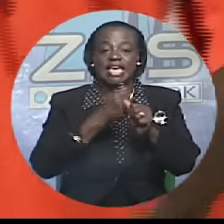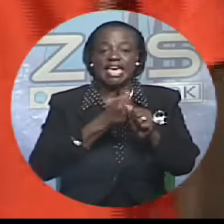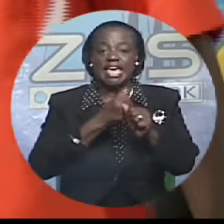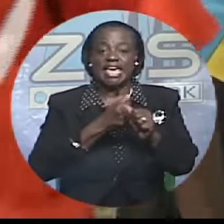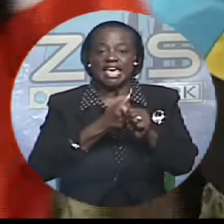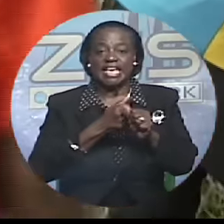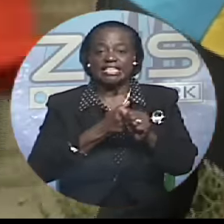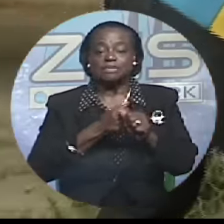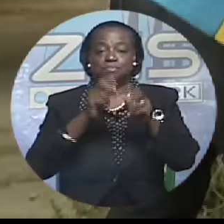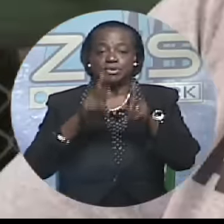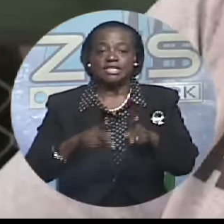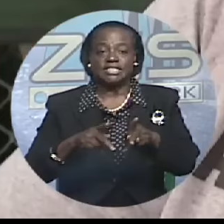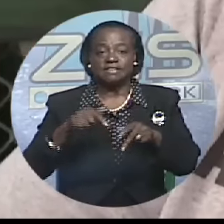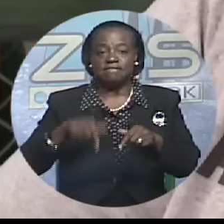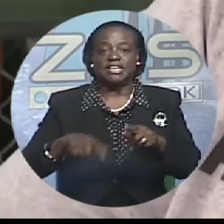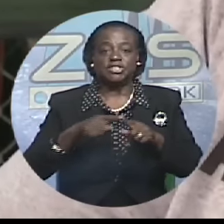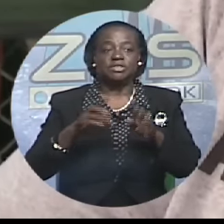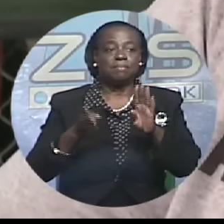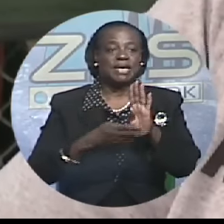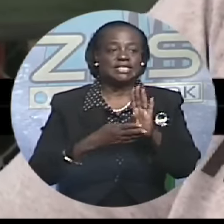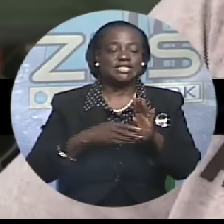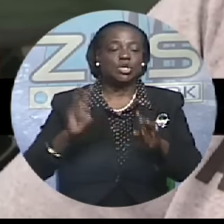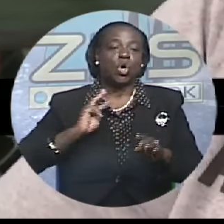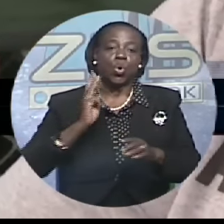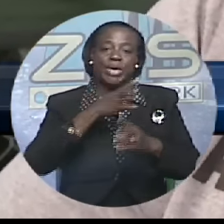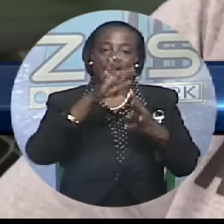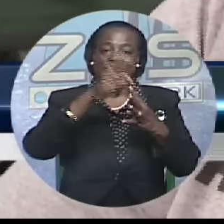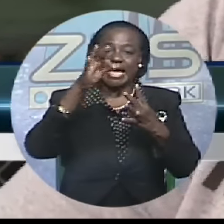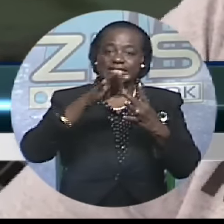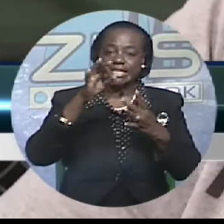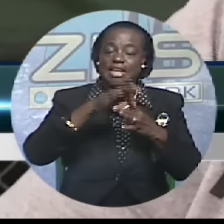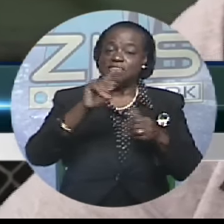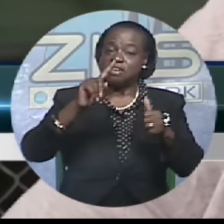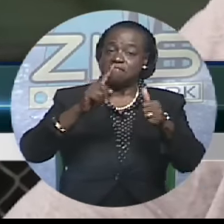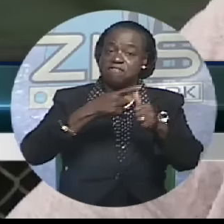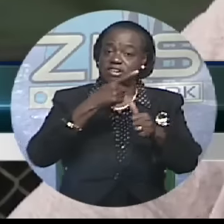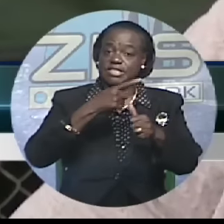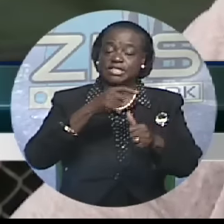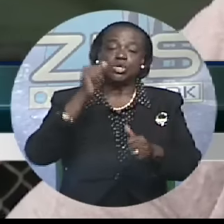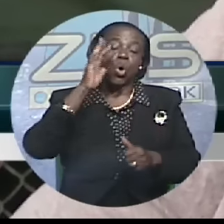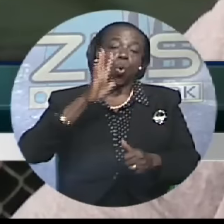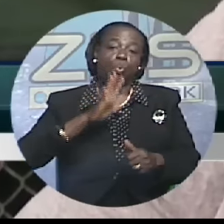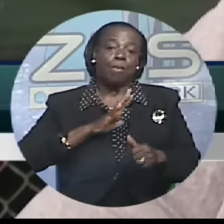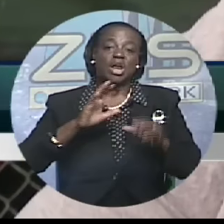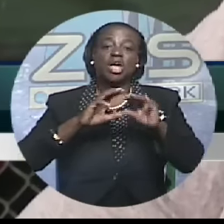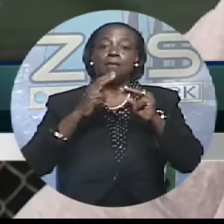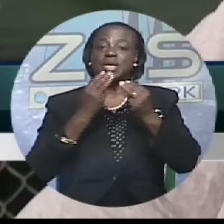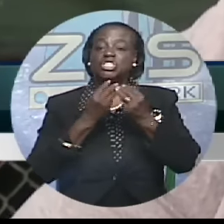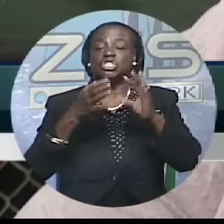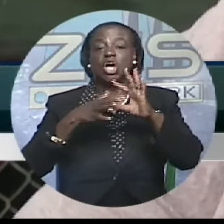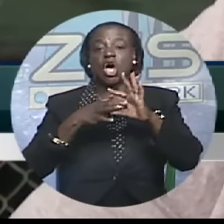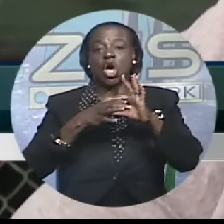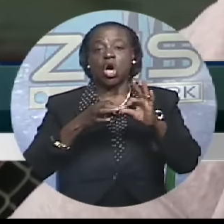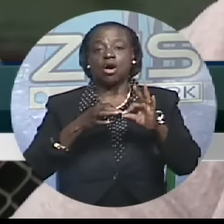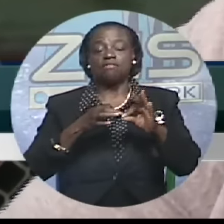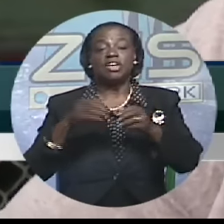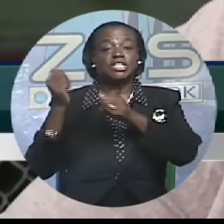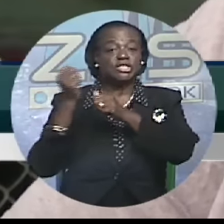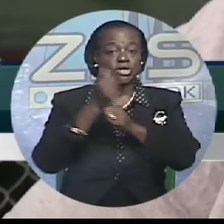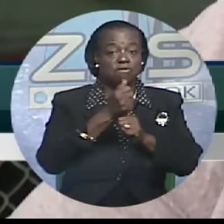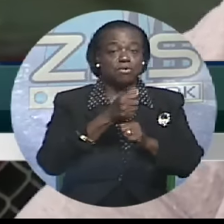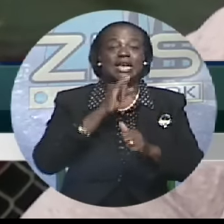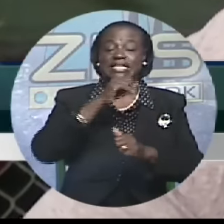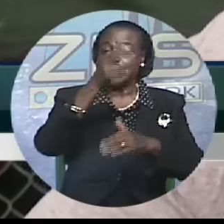feet to the bases. Being elected the first female commissioner of softball is humbling. But one of my